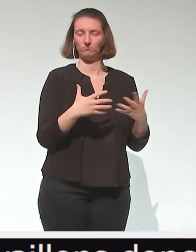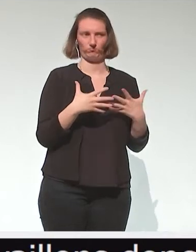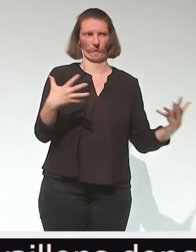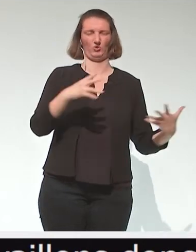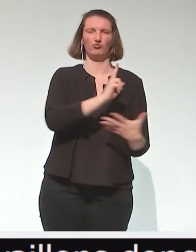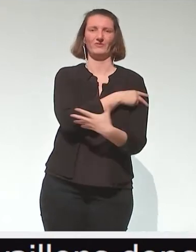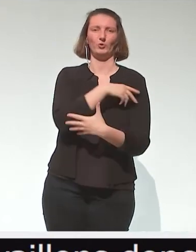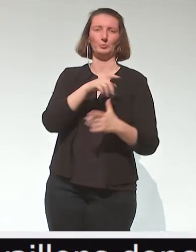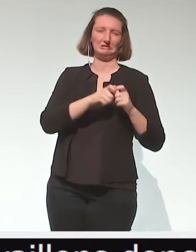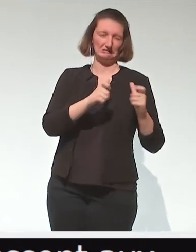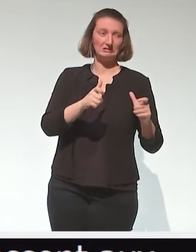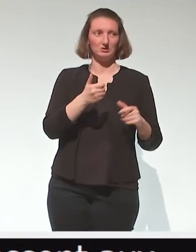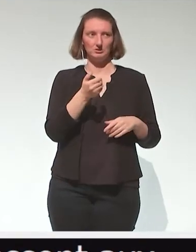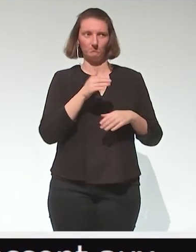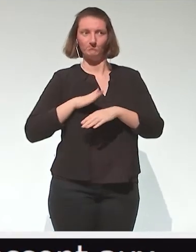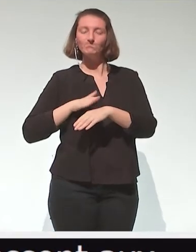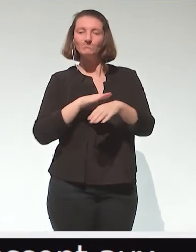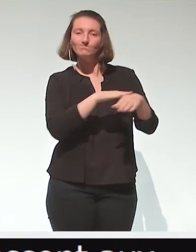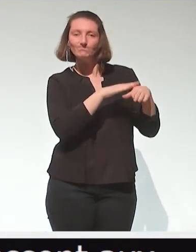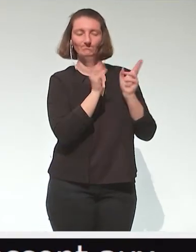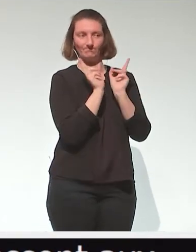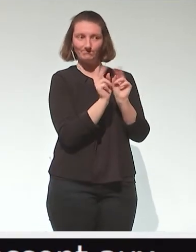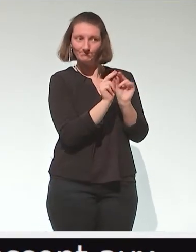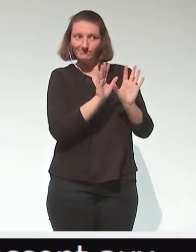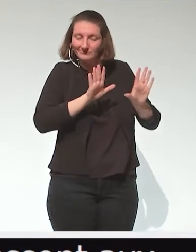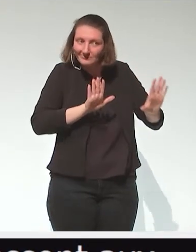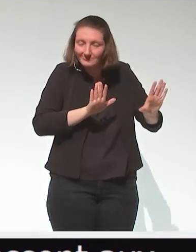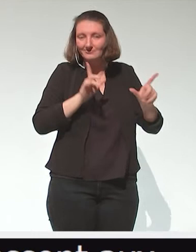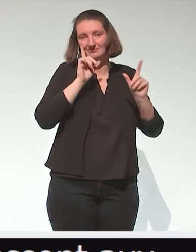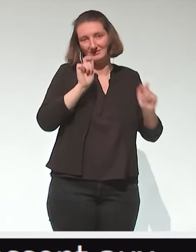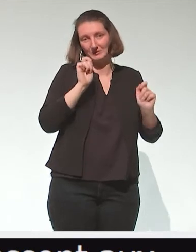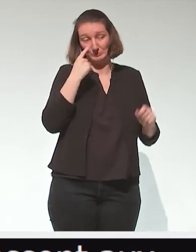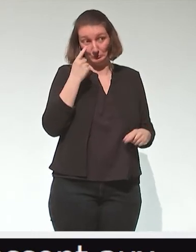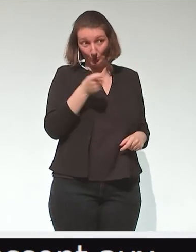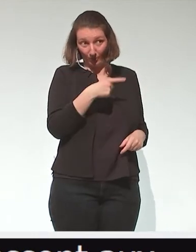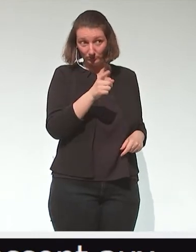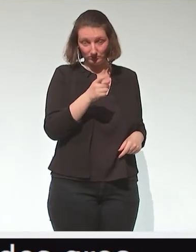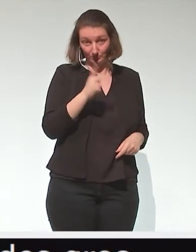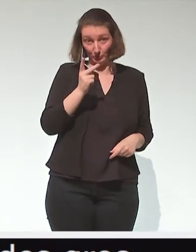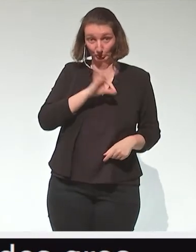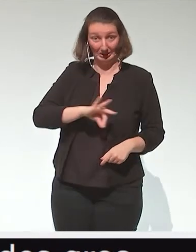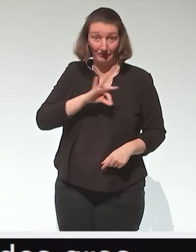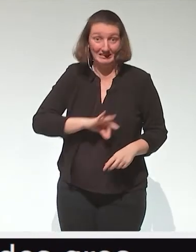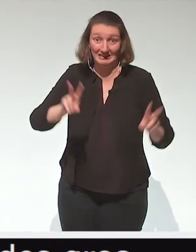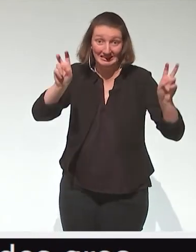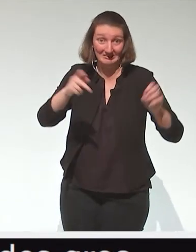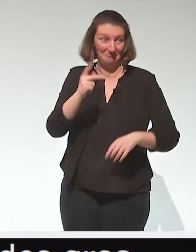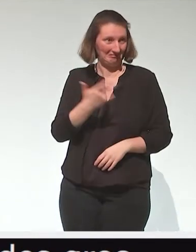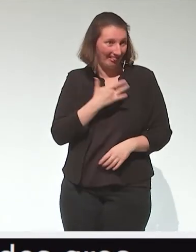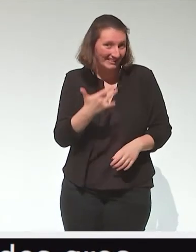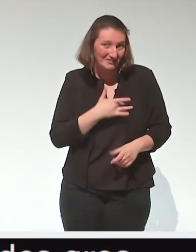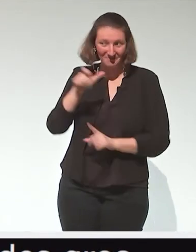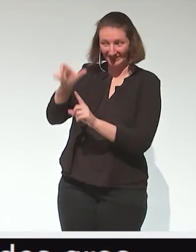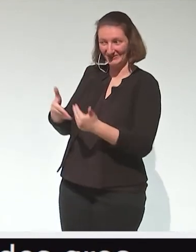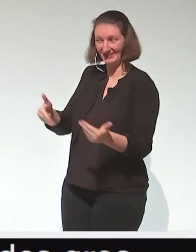financially that it is more cost efficient to hire a person with disability rather than pay